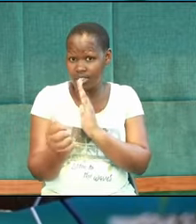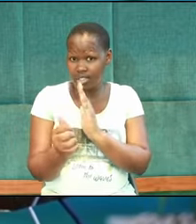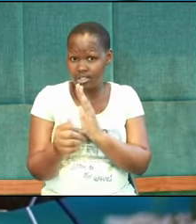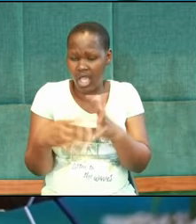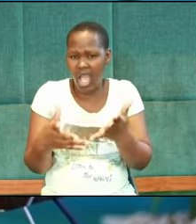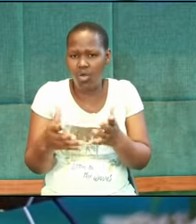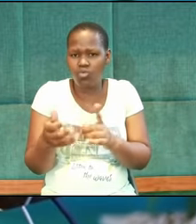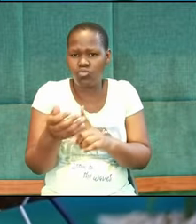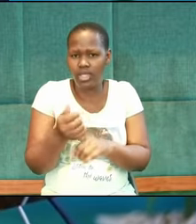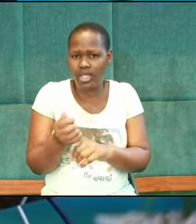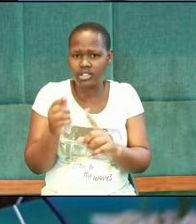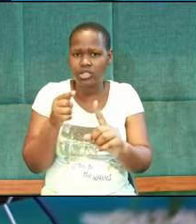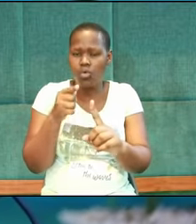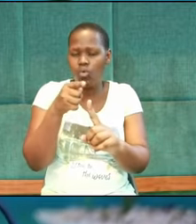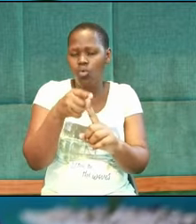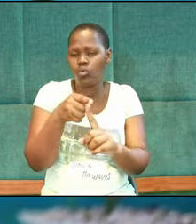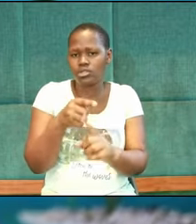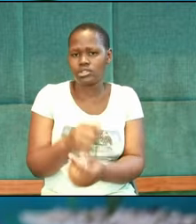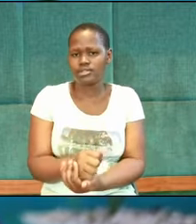agenda or end goal.